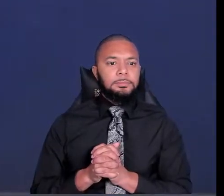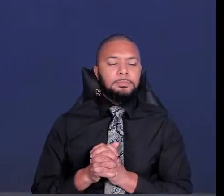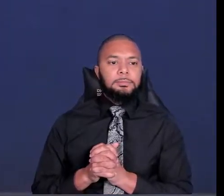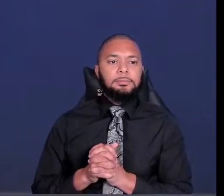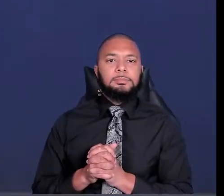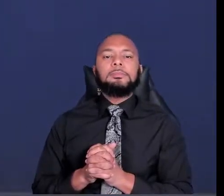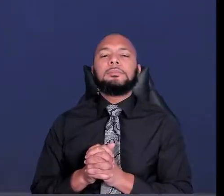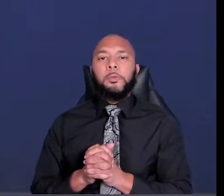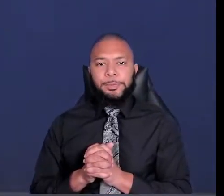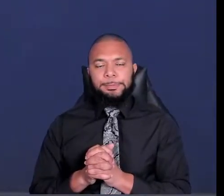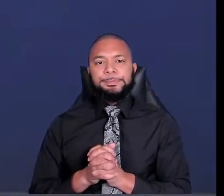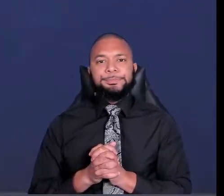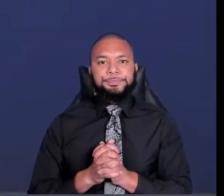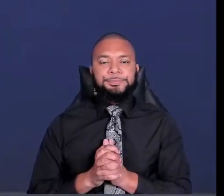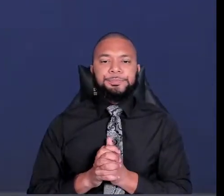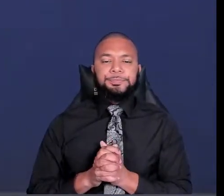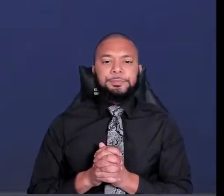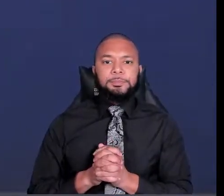Okay.